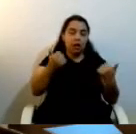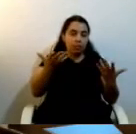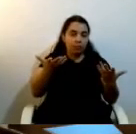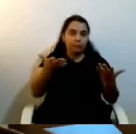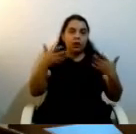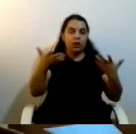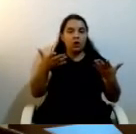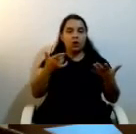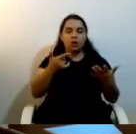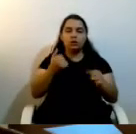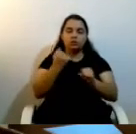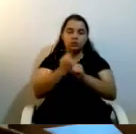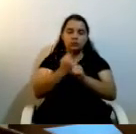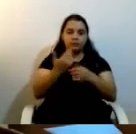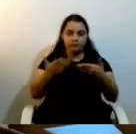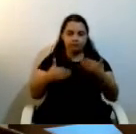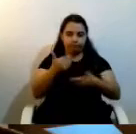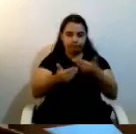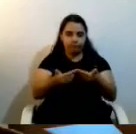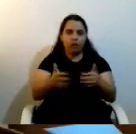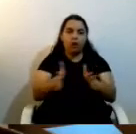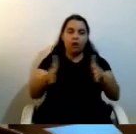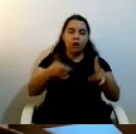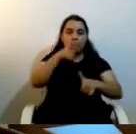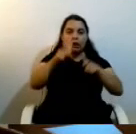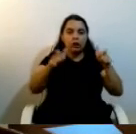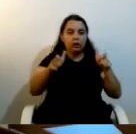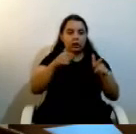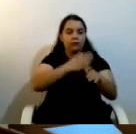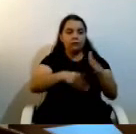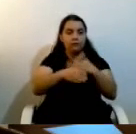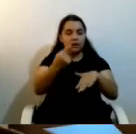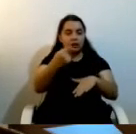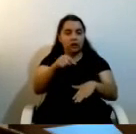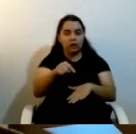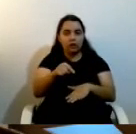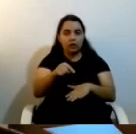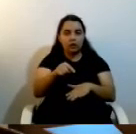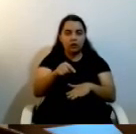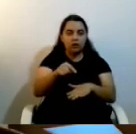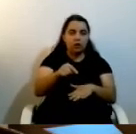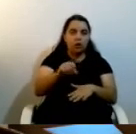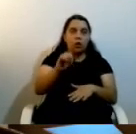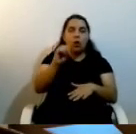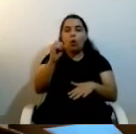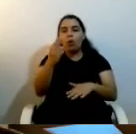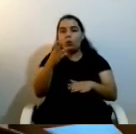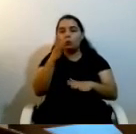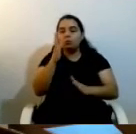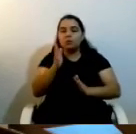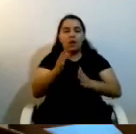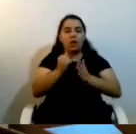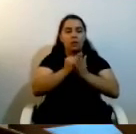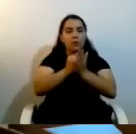Most people with extensive disabilities who require assistance with the activities of daily living